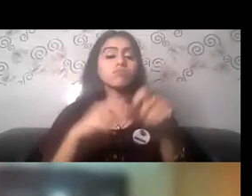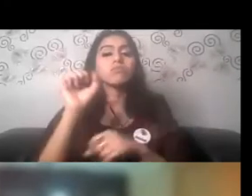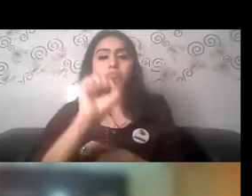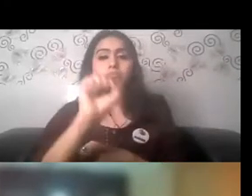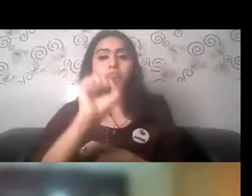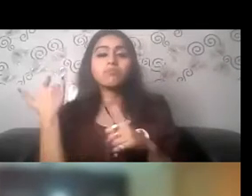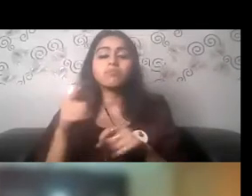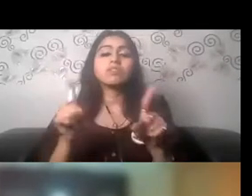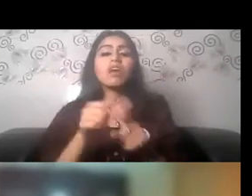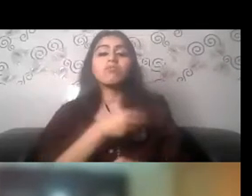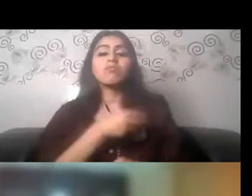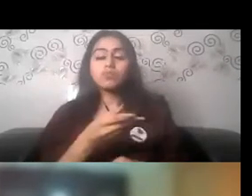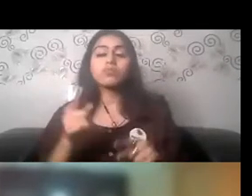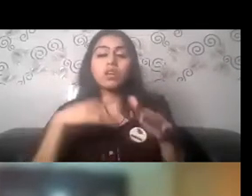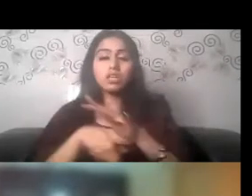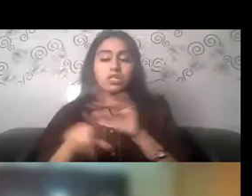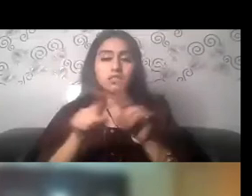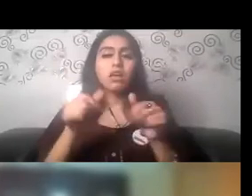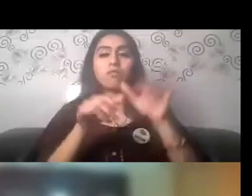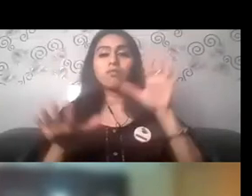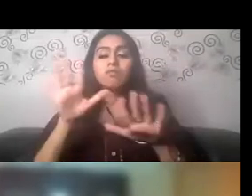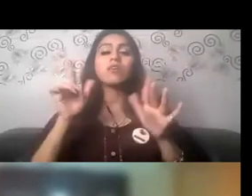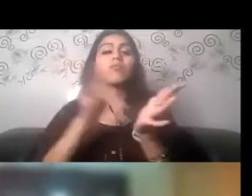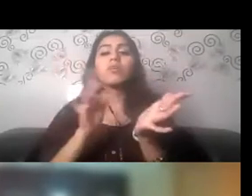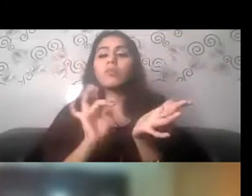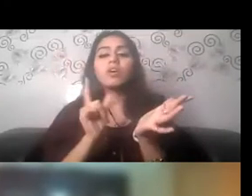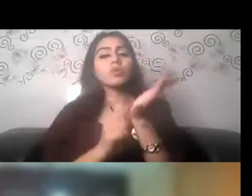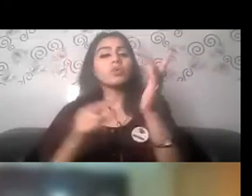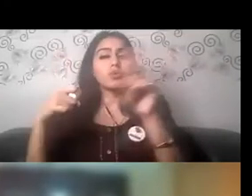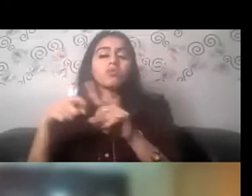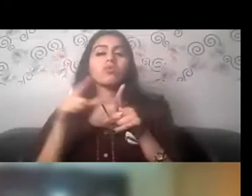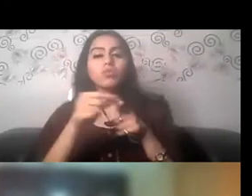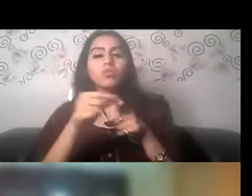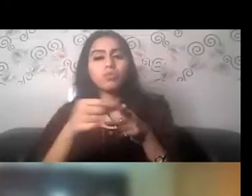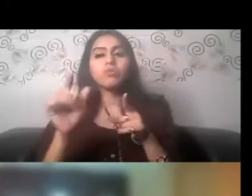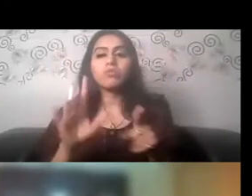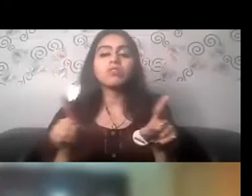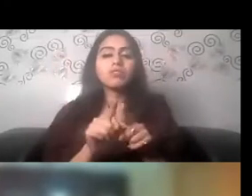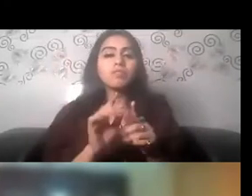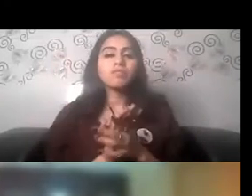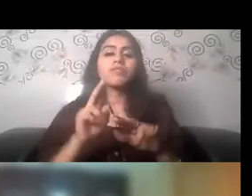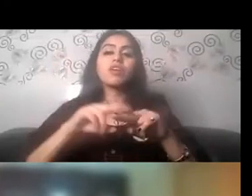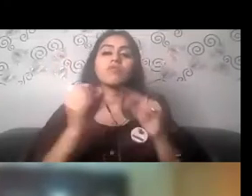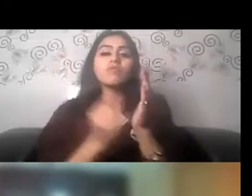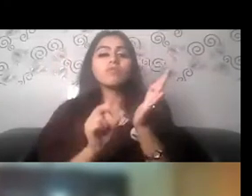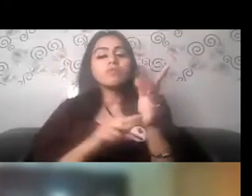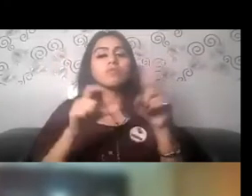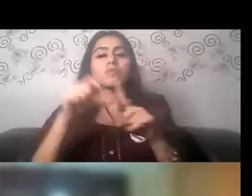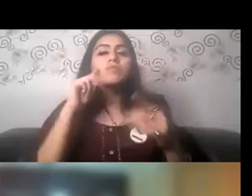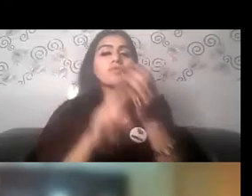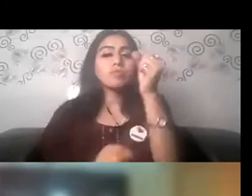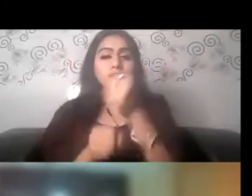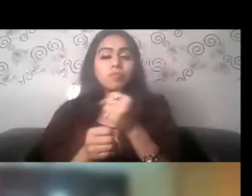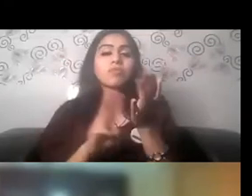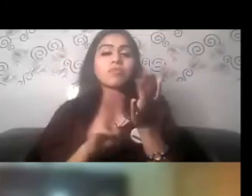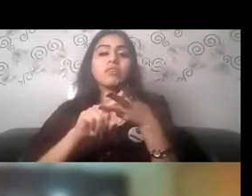and charitable institutions and activities in the UK for over 2 decades. He is a founding member of 2 charities in the